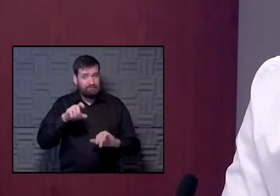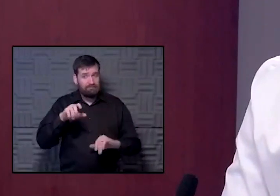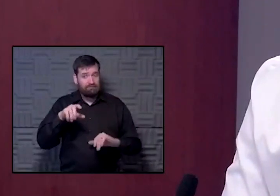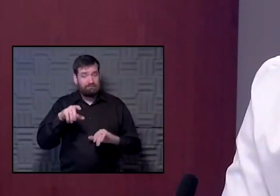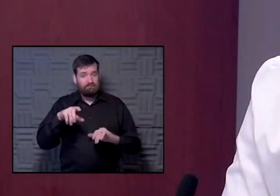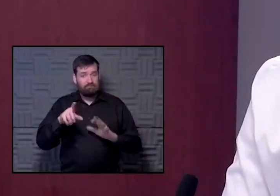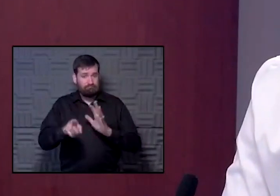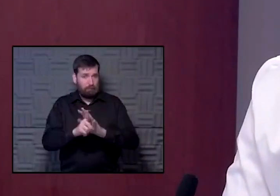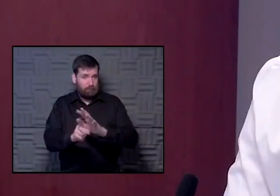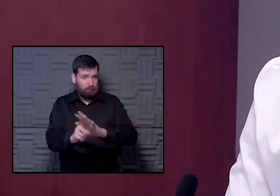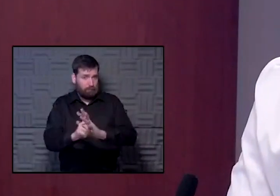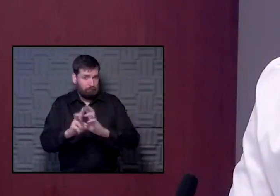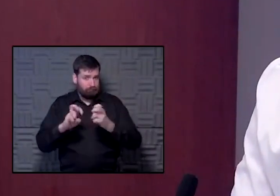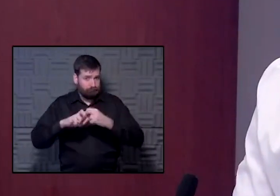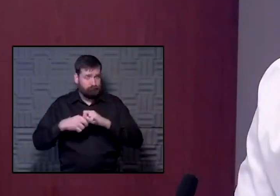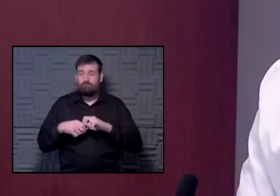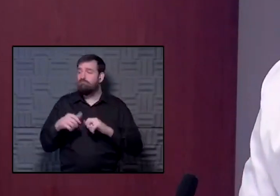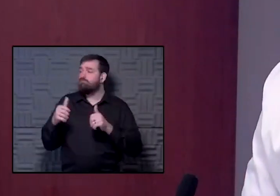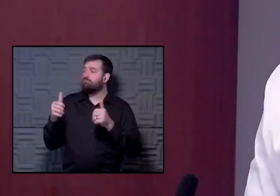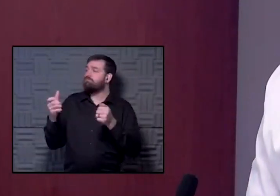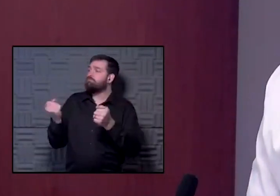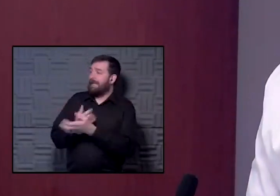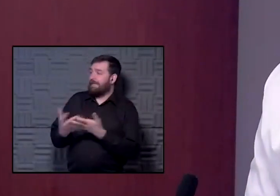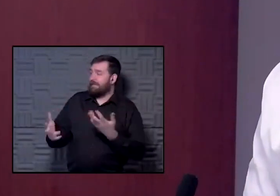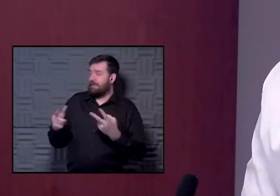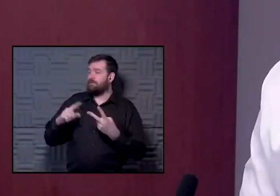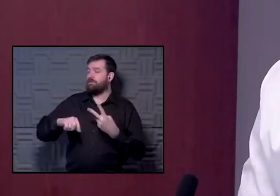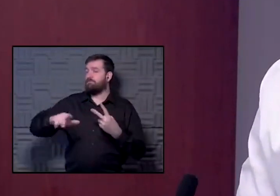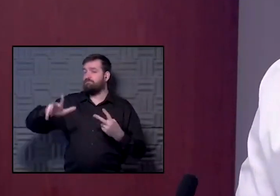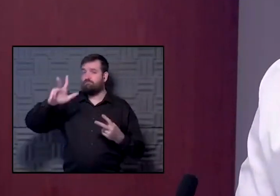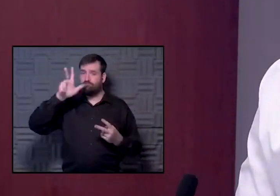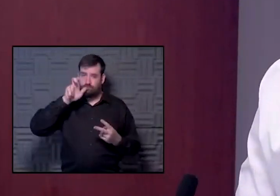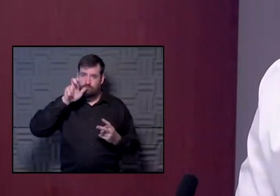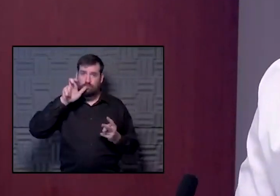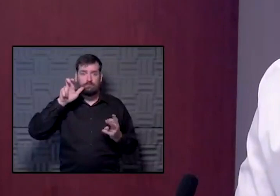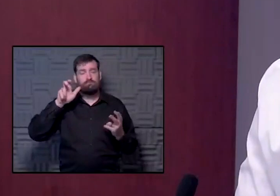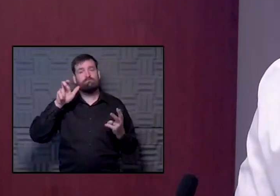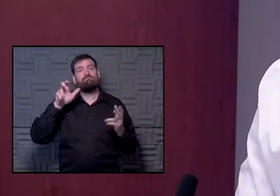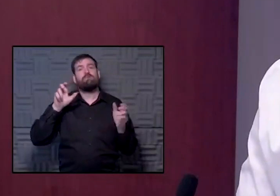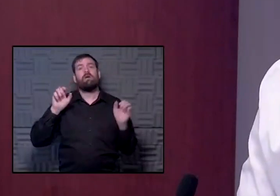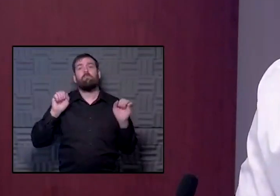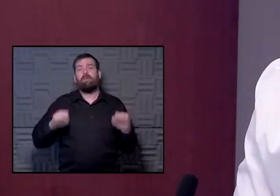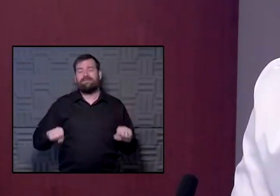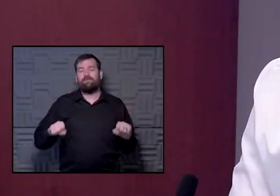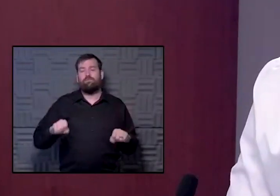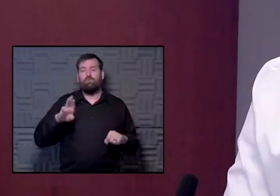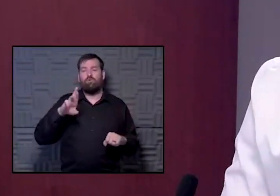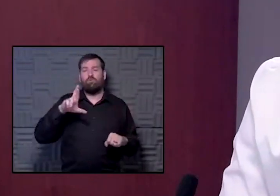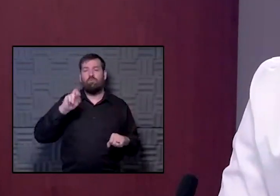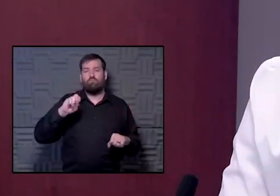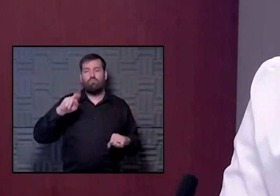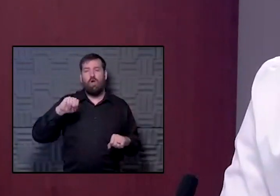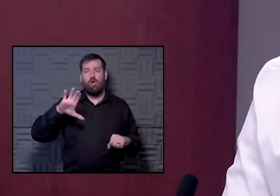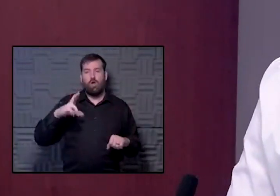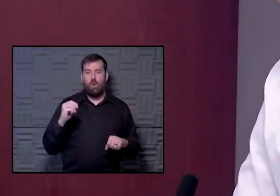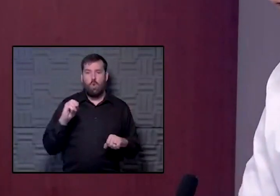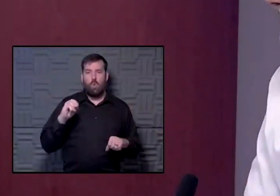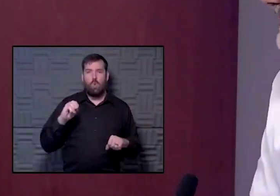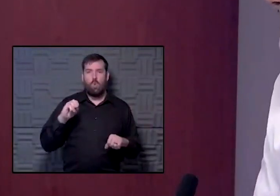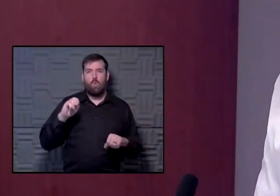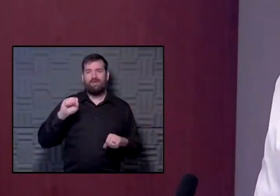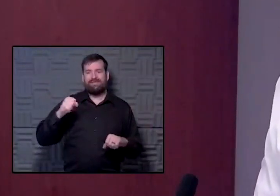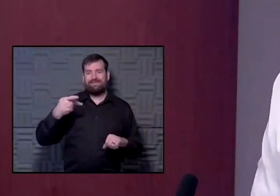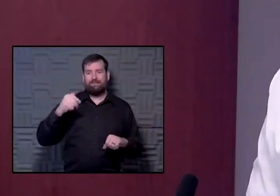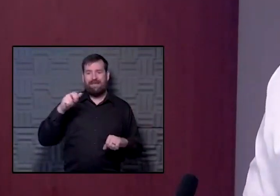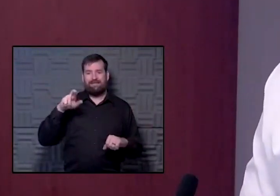Sure. With anything nebulized or inhaled, you could always have some bronchospasm from it. And so that is tightening of the